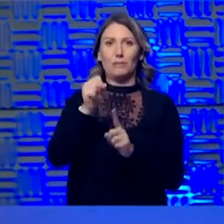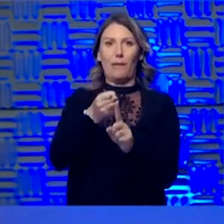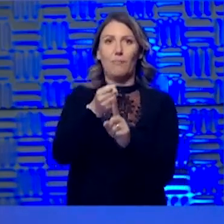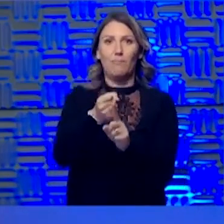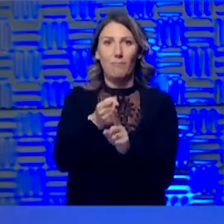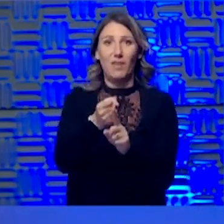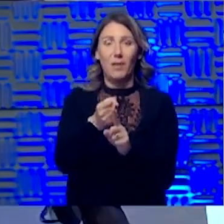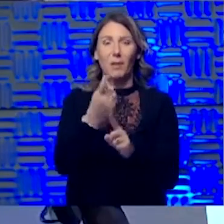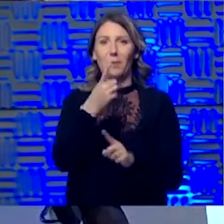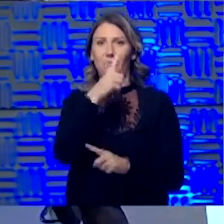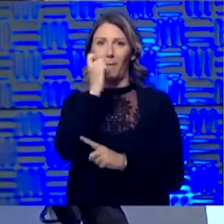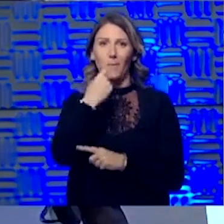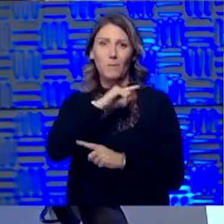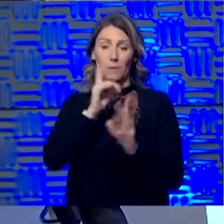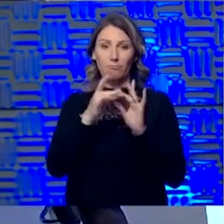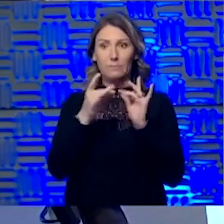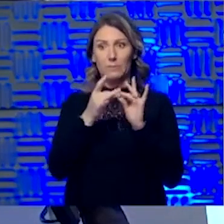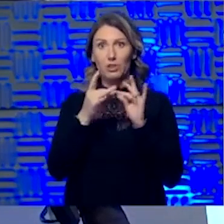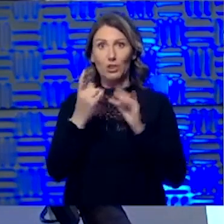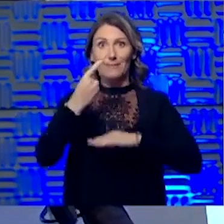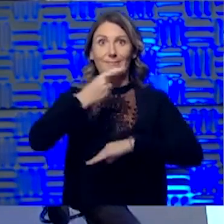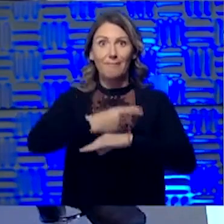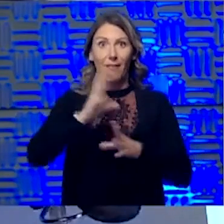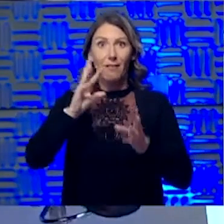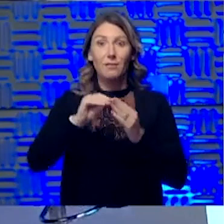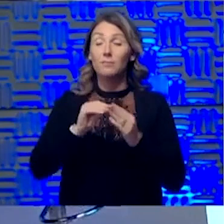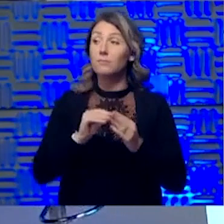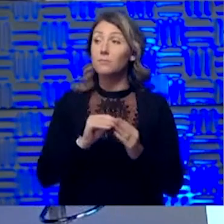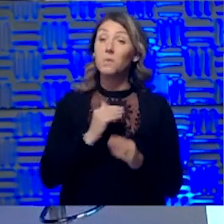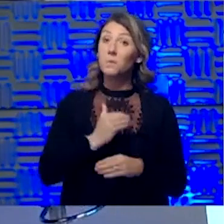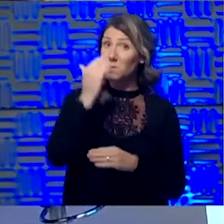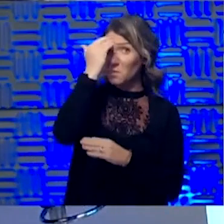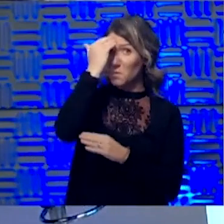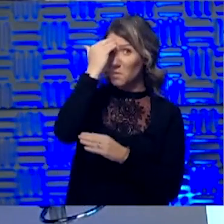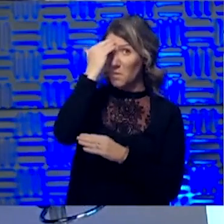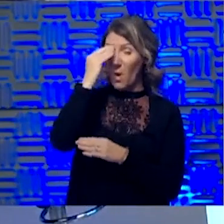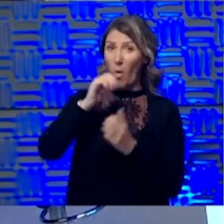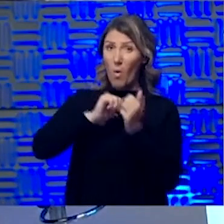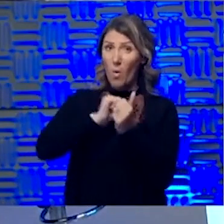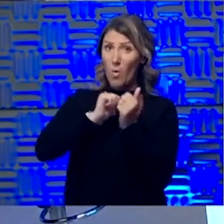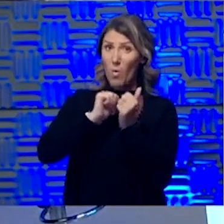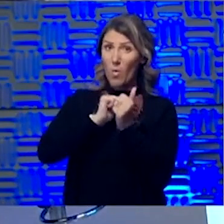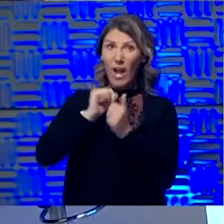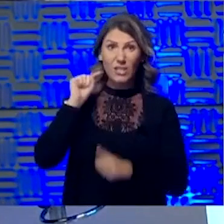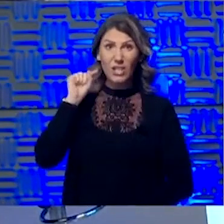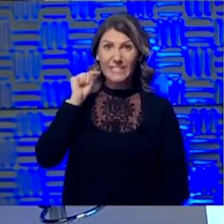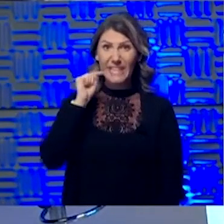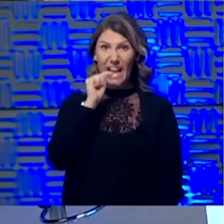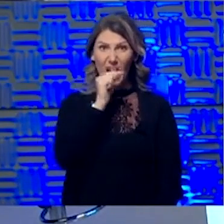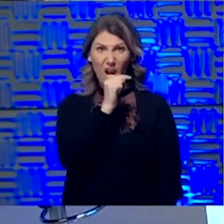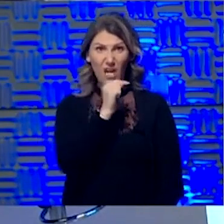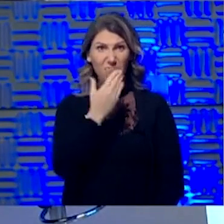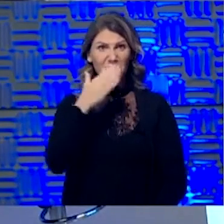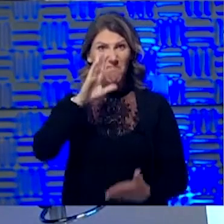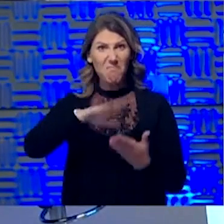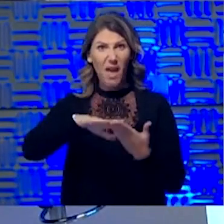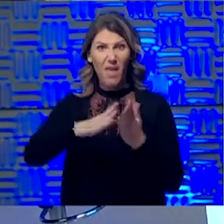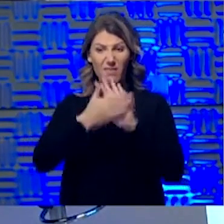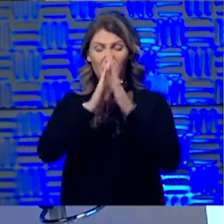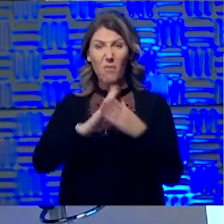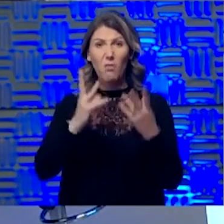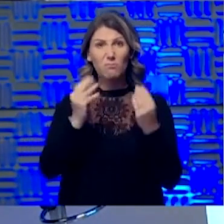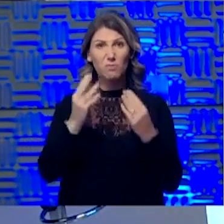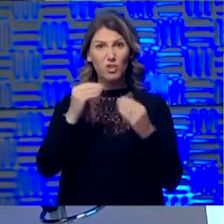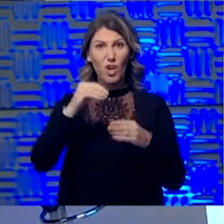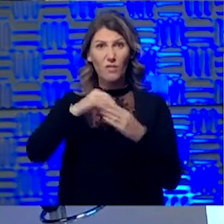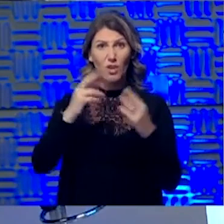about days. So. Did you guys know that washing carrots is bad for them? They turn really soft in the refrigerator after that.